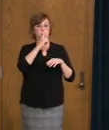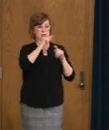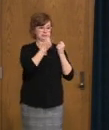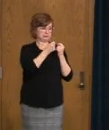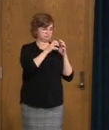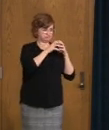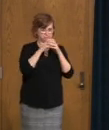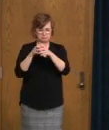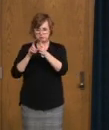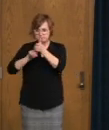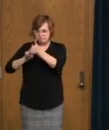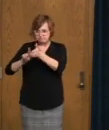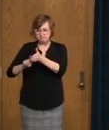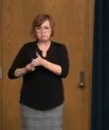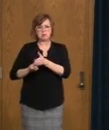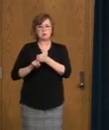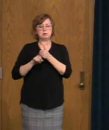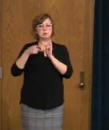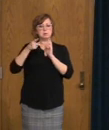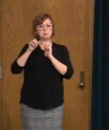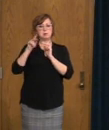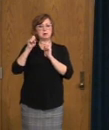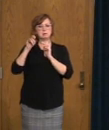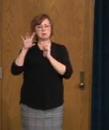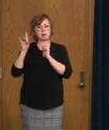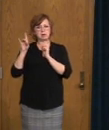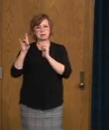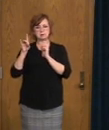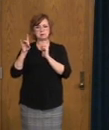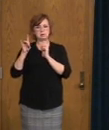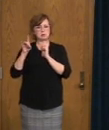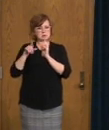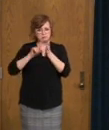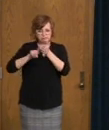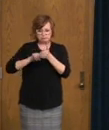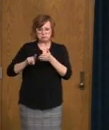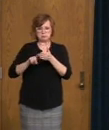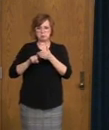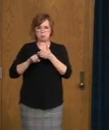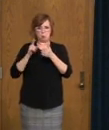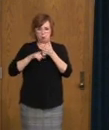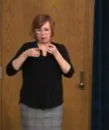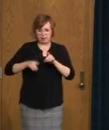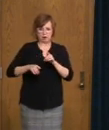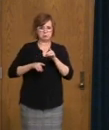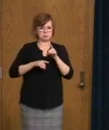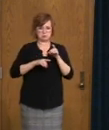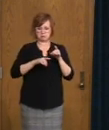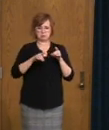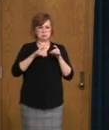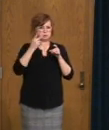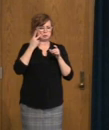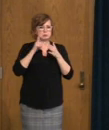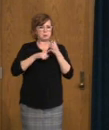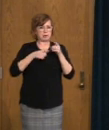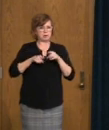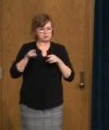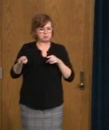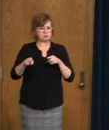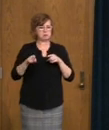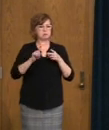at the multiple factors that could have been involved with respect to the aggressive spread of the virus in that facility. As Derek had already pointed out, we've